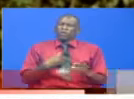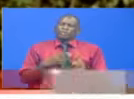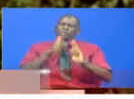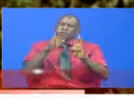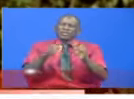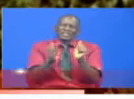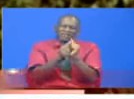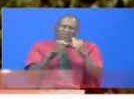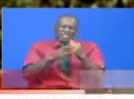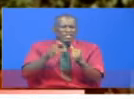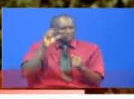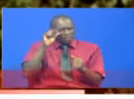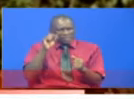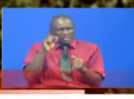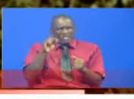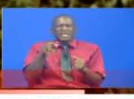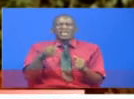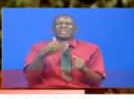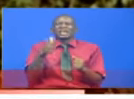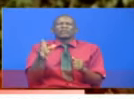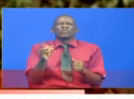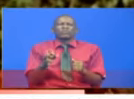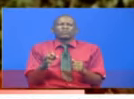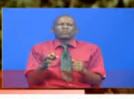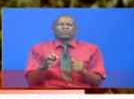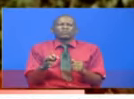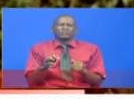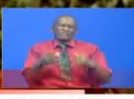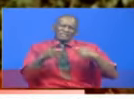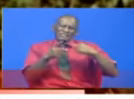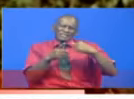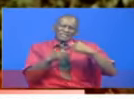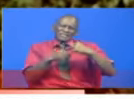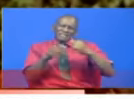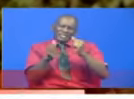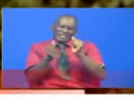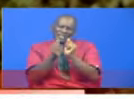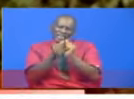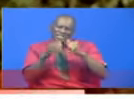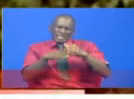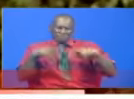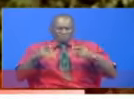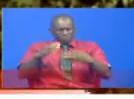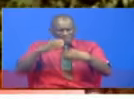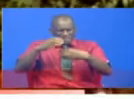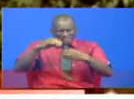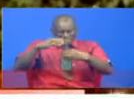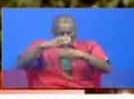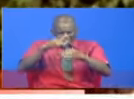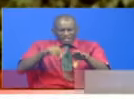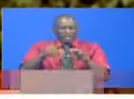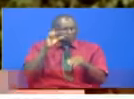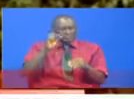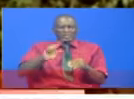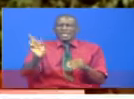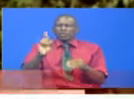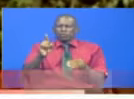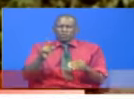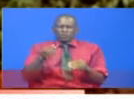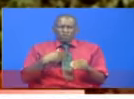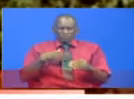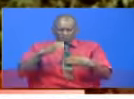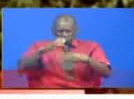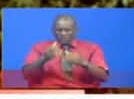Mombasa, it's out of a sample size of 618. In Nairobi, we had a sample size